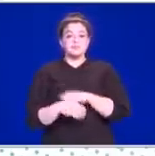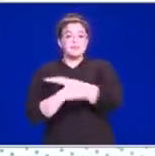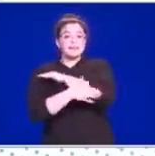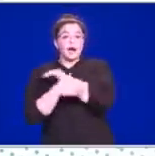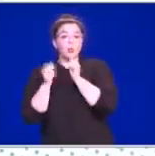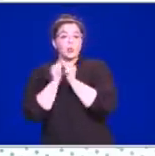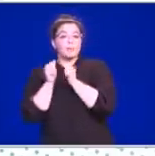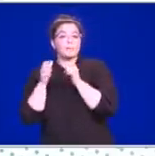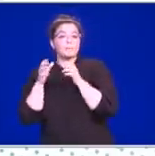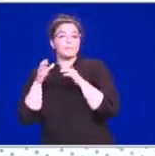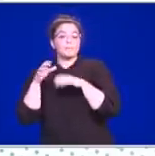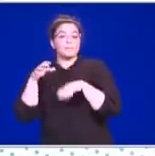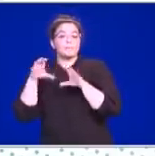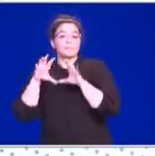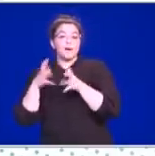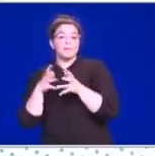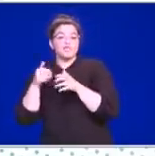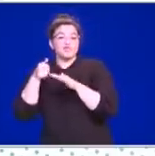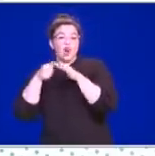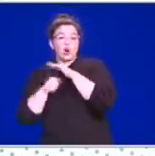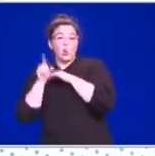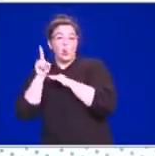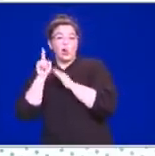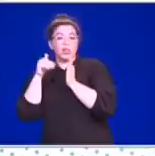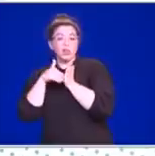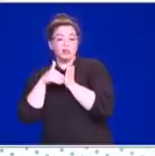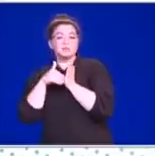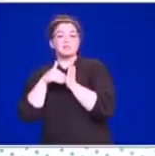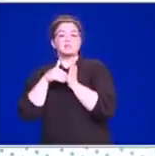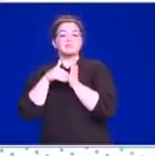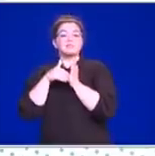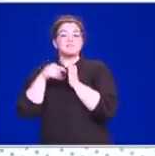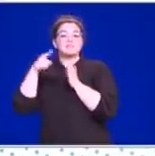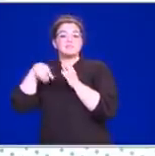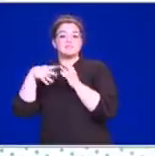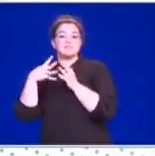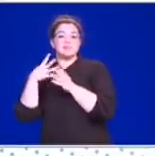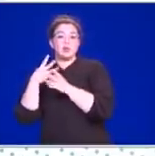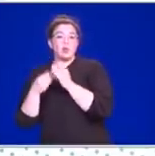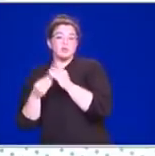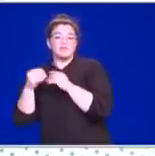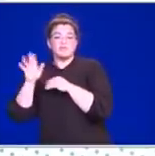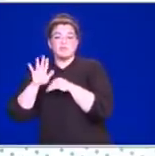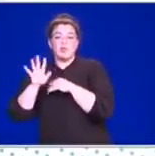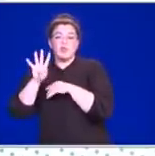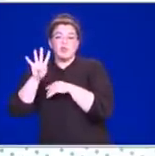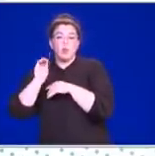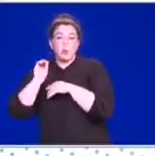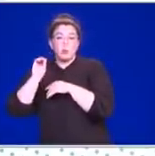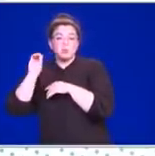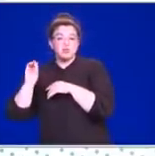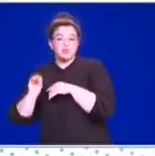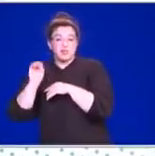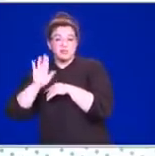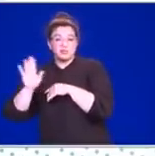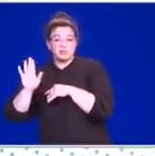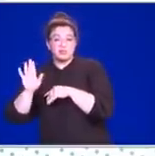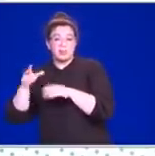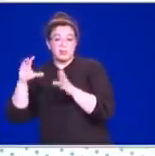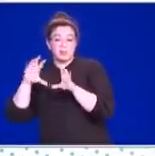with populations under 1,000 in 2010, for example, lost 4.4% of their population during the